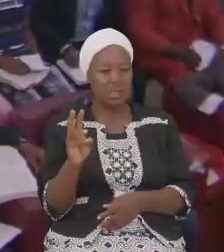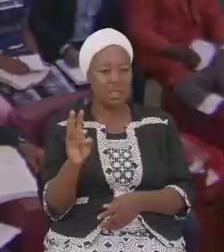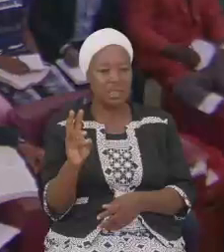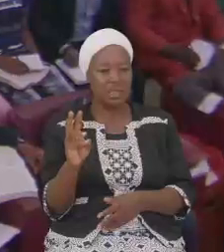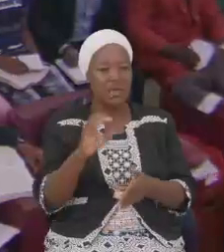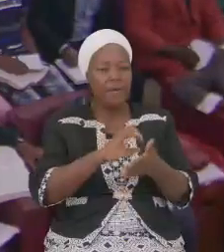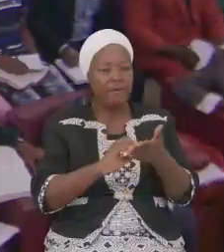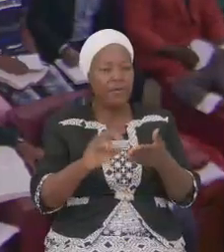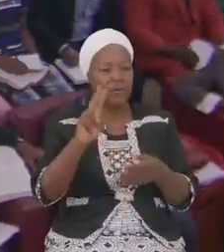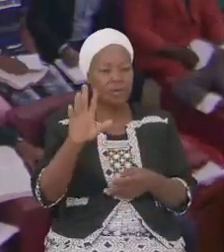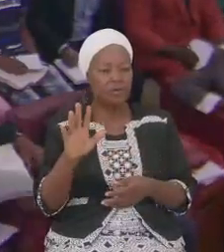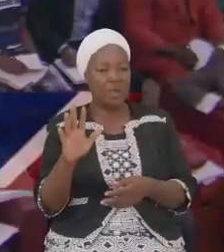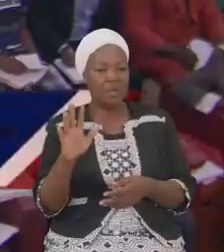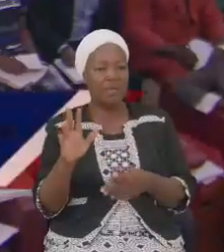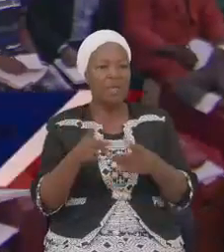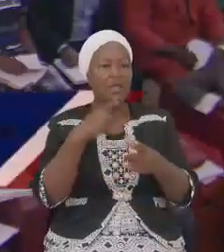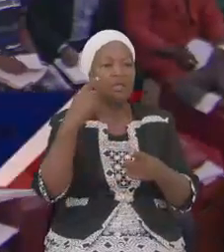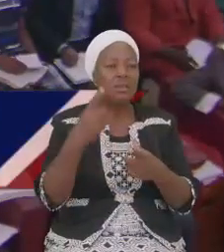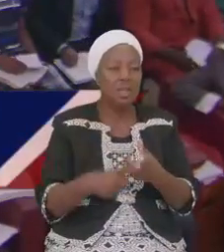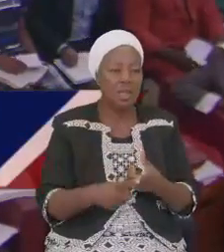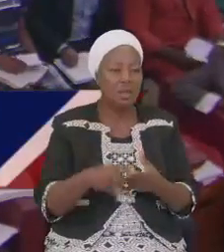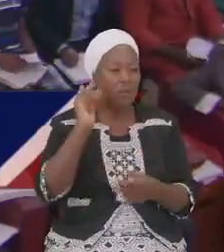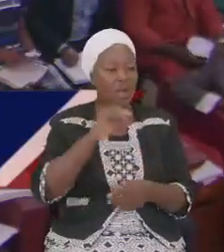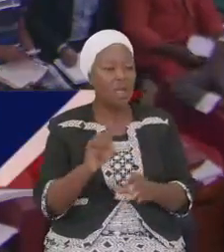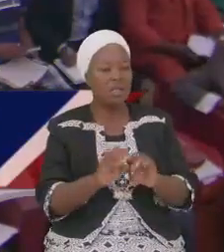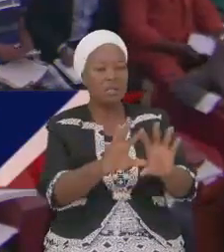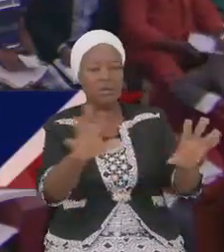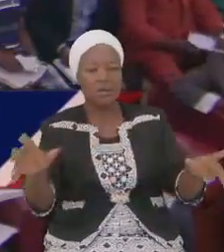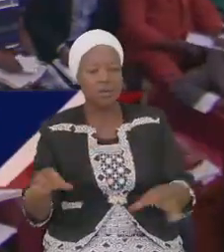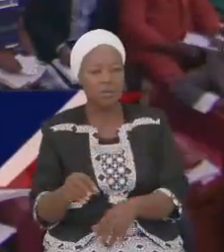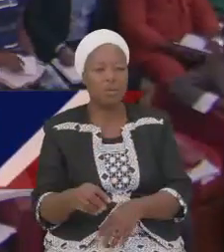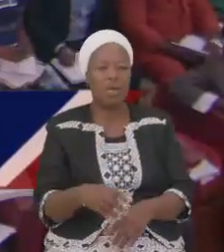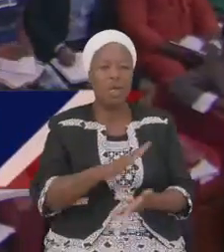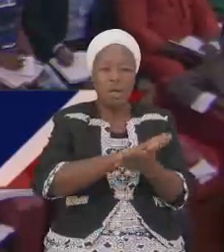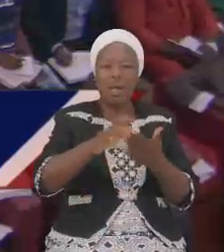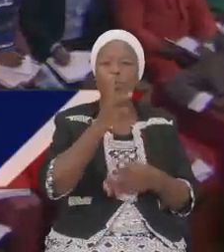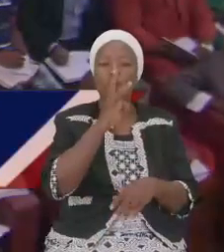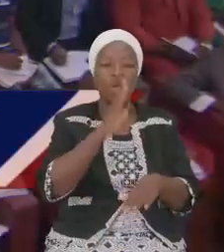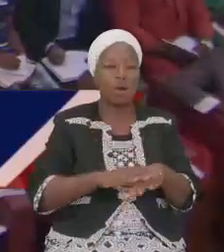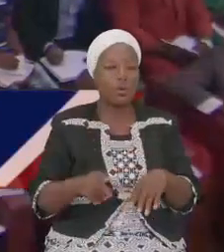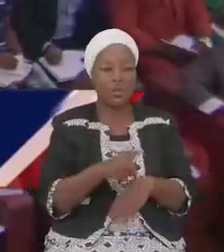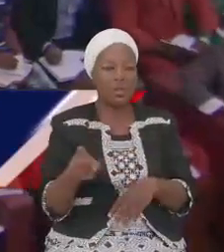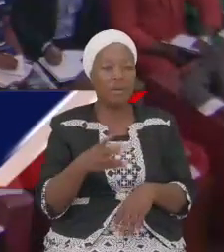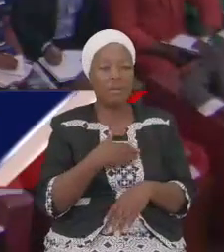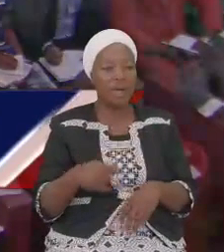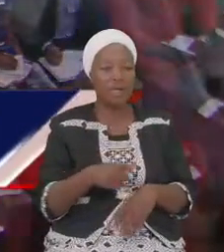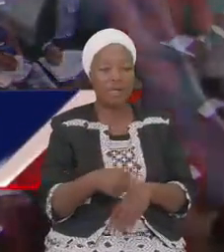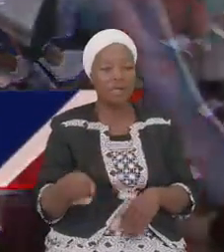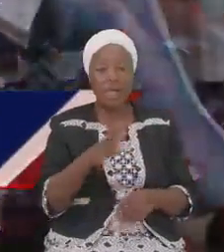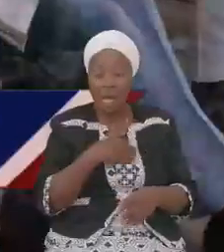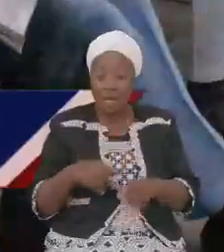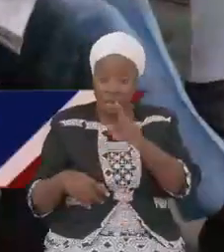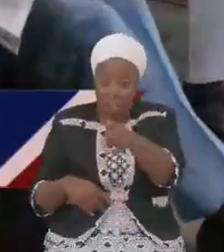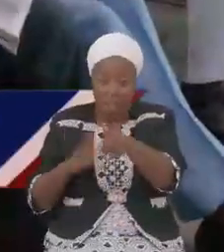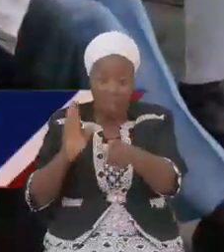from verse 25. Then will I sprinkle clean water upon them, and they and ye shall